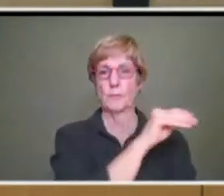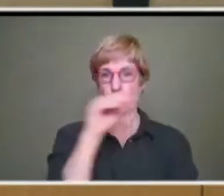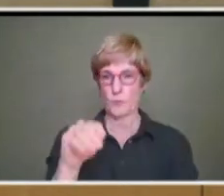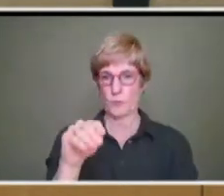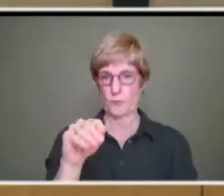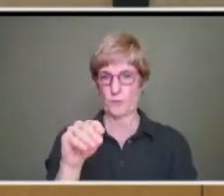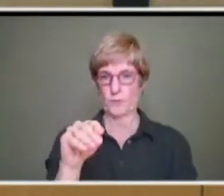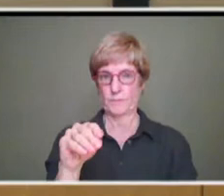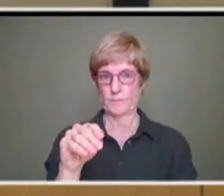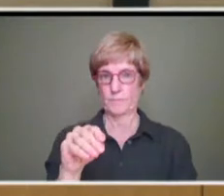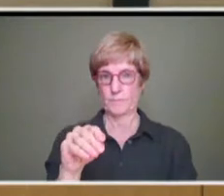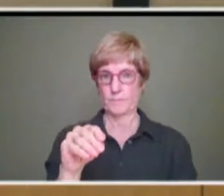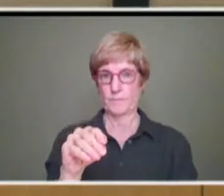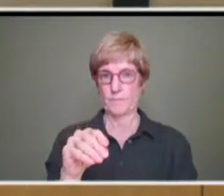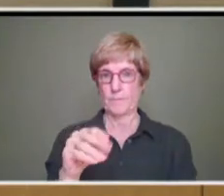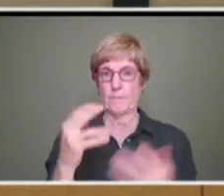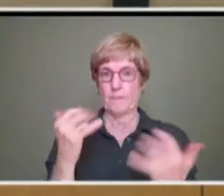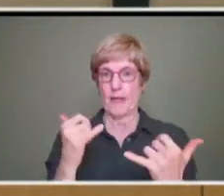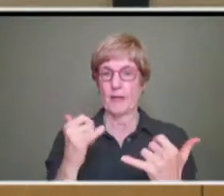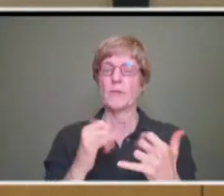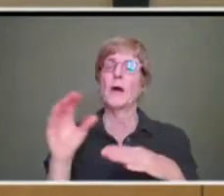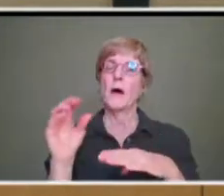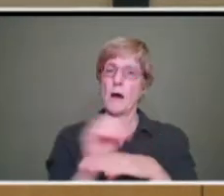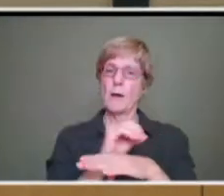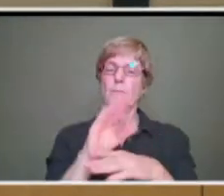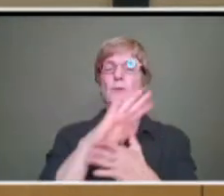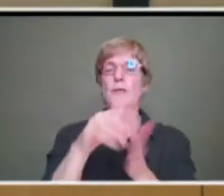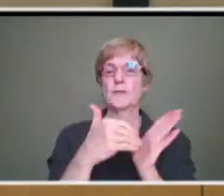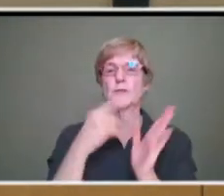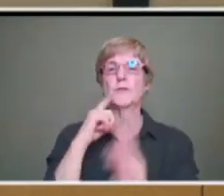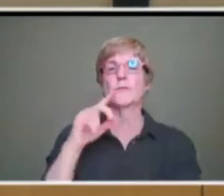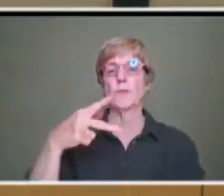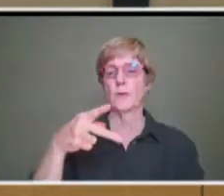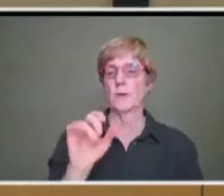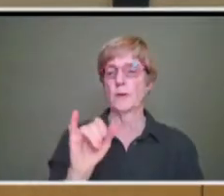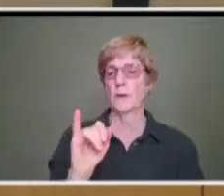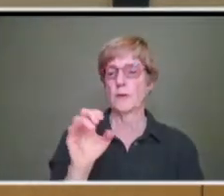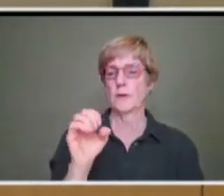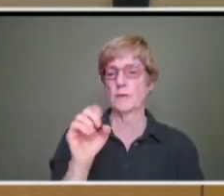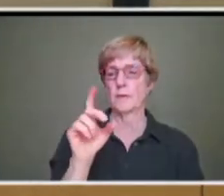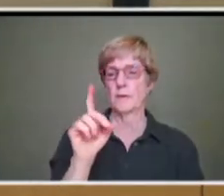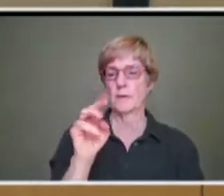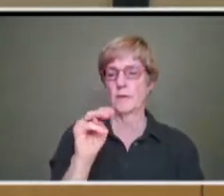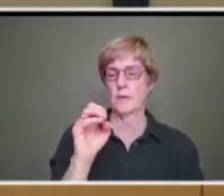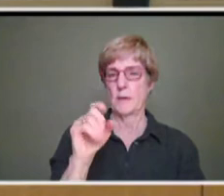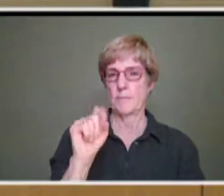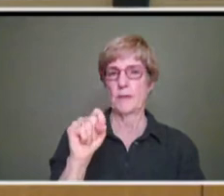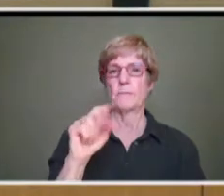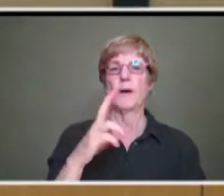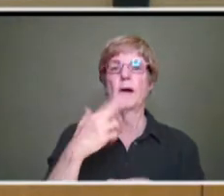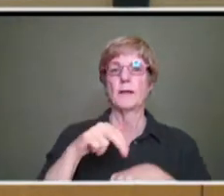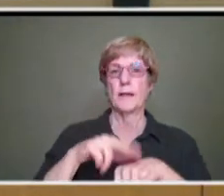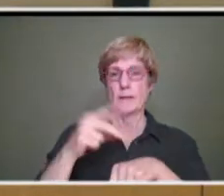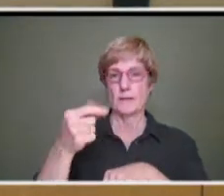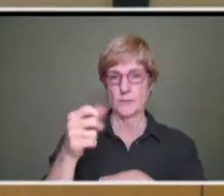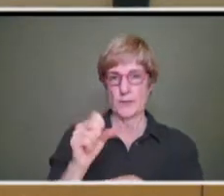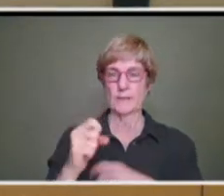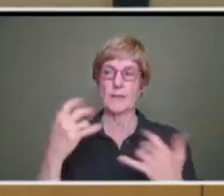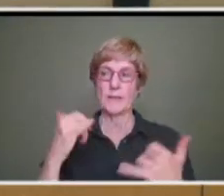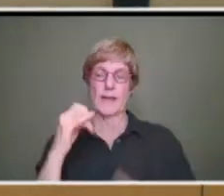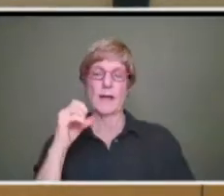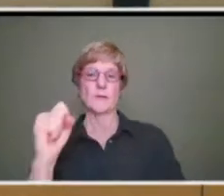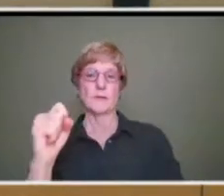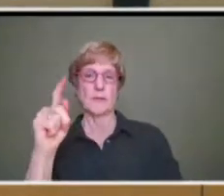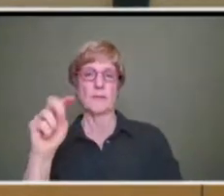existing operations cylinder for Piedmont Natural Gas that's currently located on South Tryon Street and Yancey Road